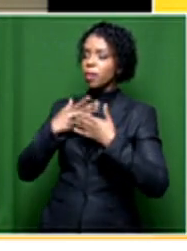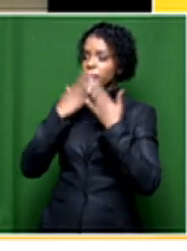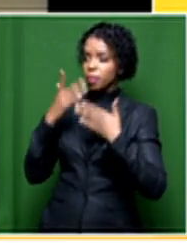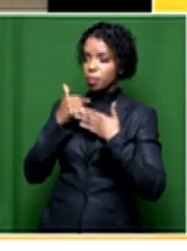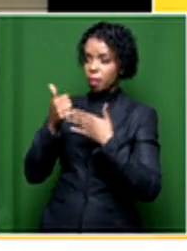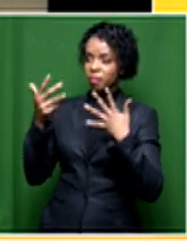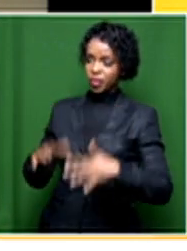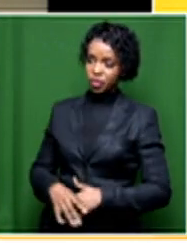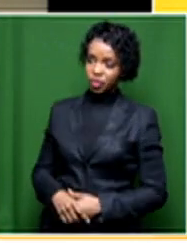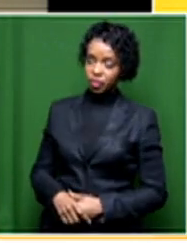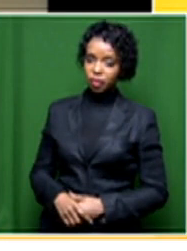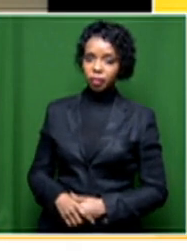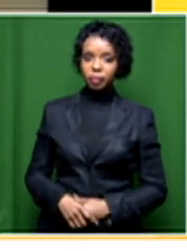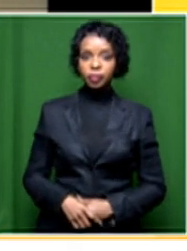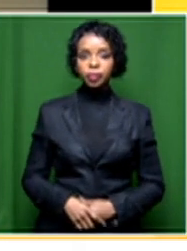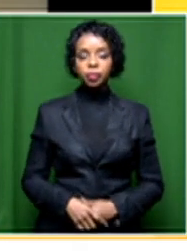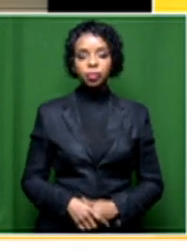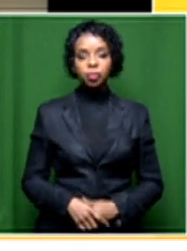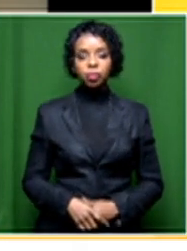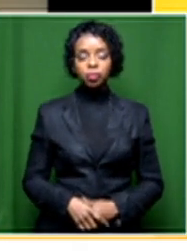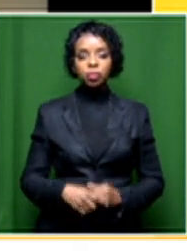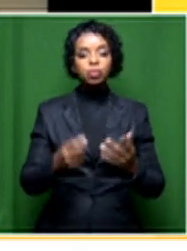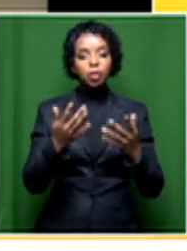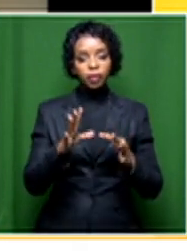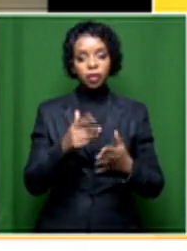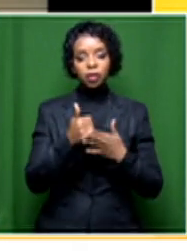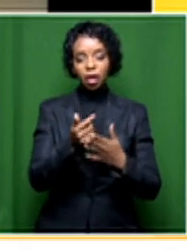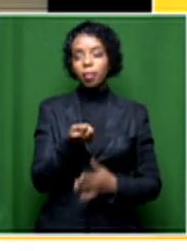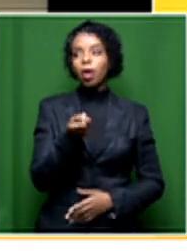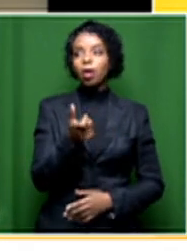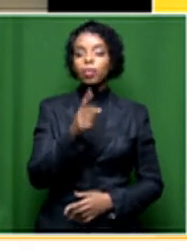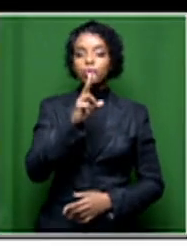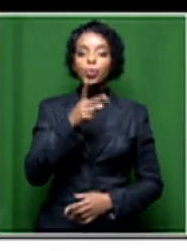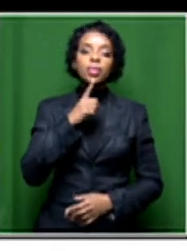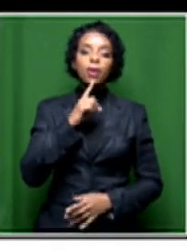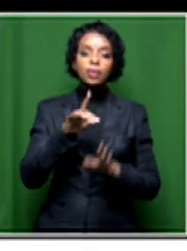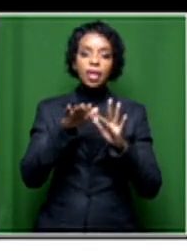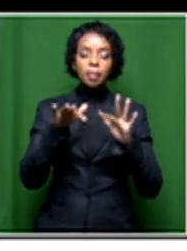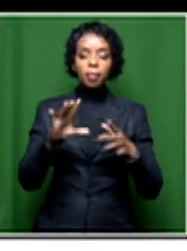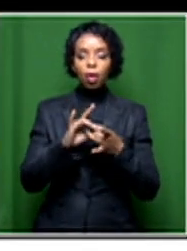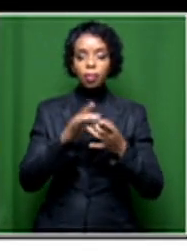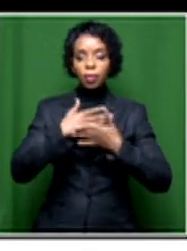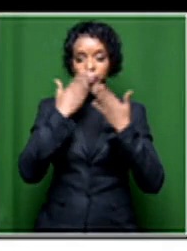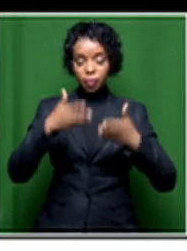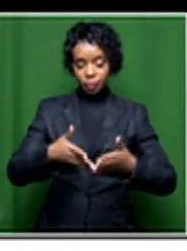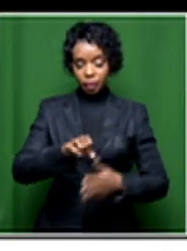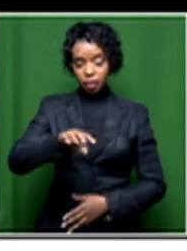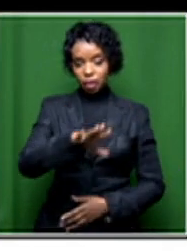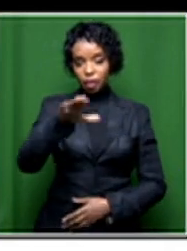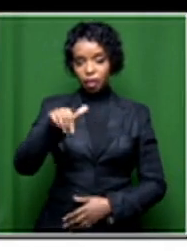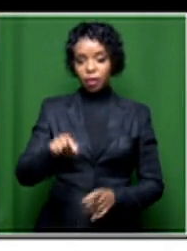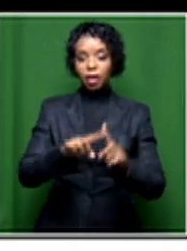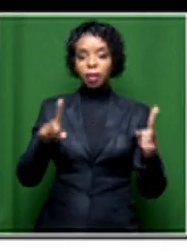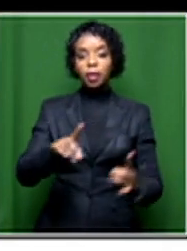then? Well, we've helped almost 2,000 homeless people in South Africa, but in total we've helped